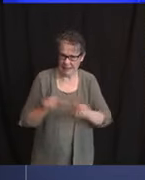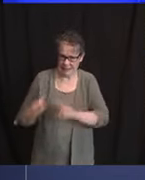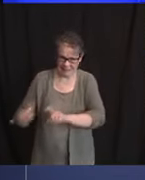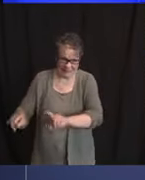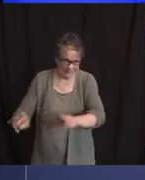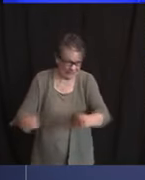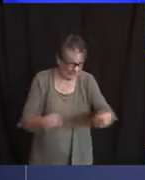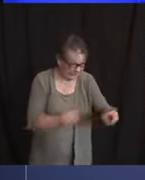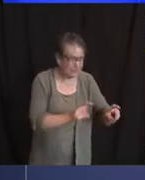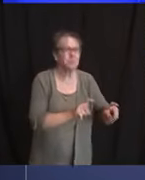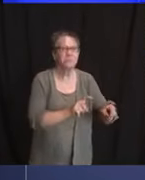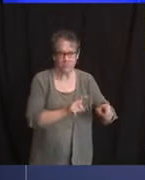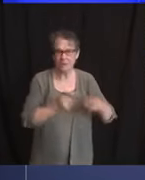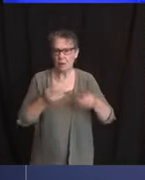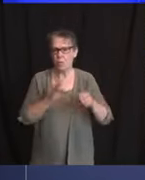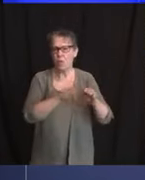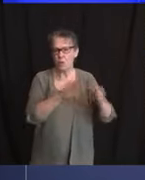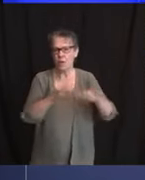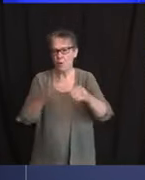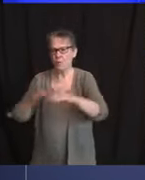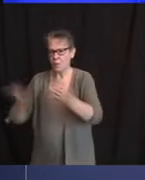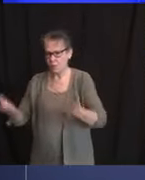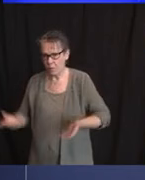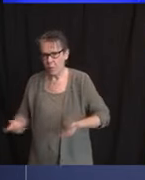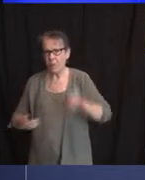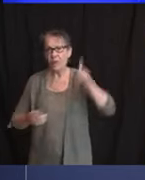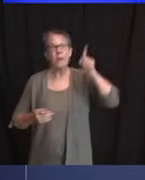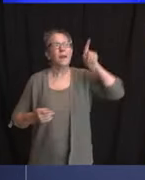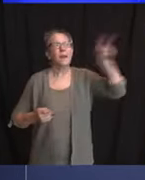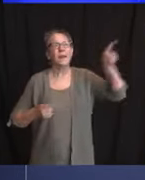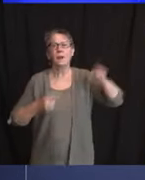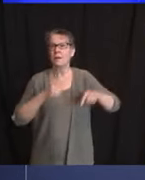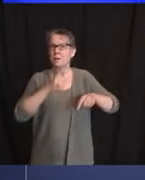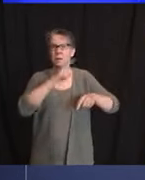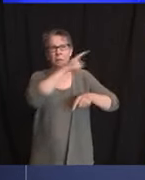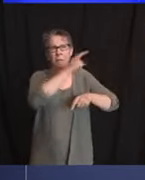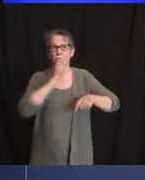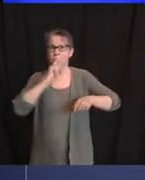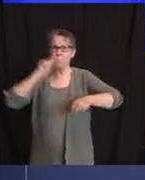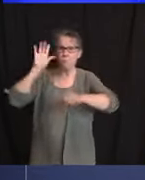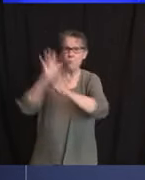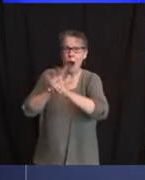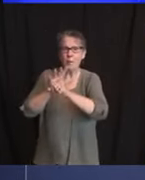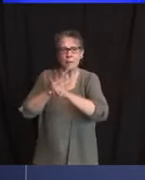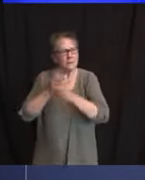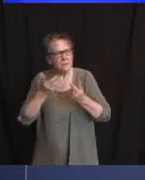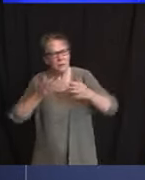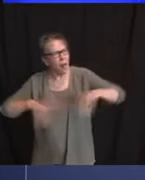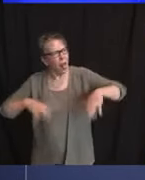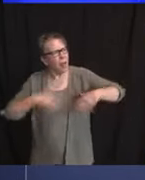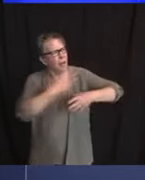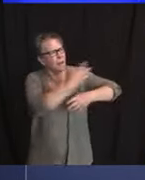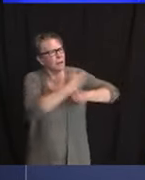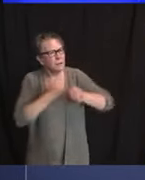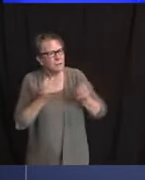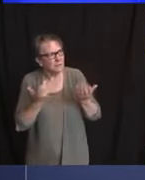national administration, but not yet delivered. That we can do the comprehensive contact tracing that's